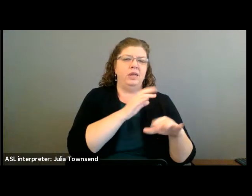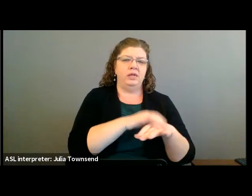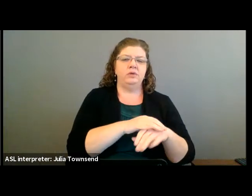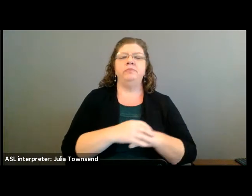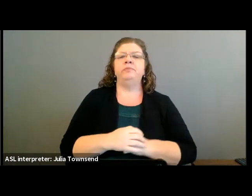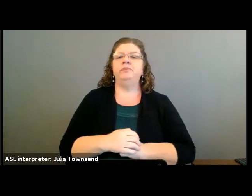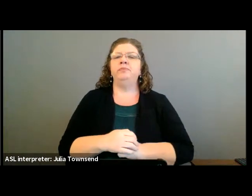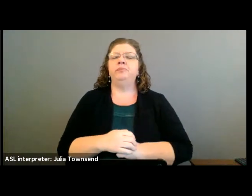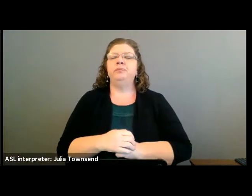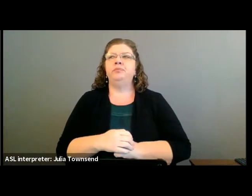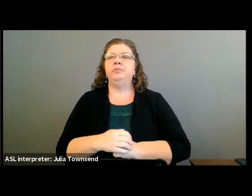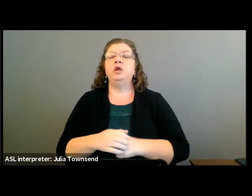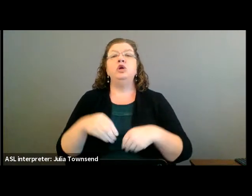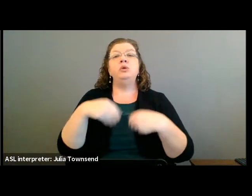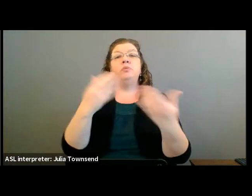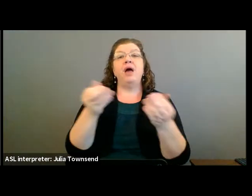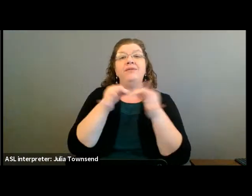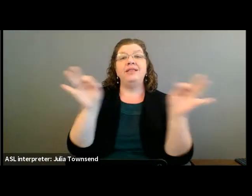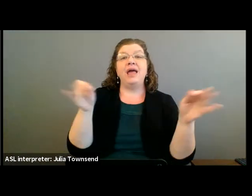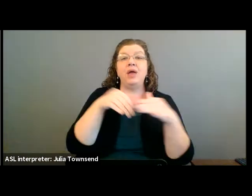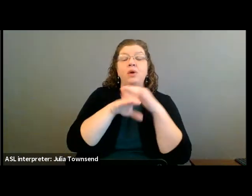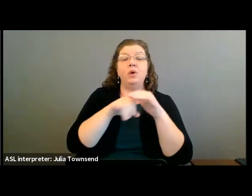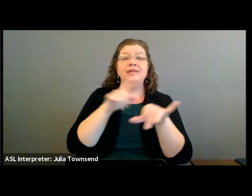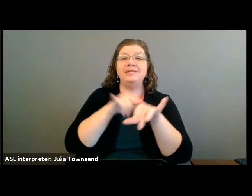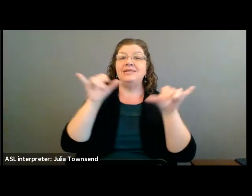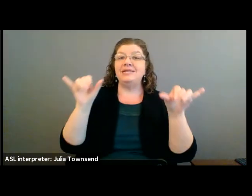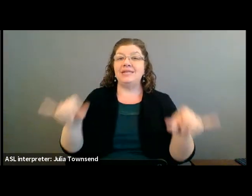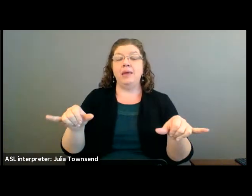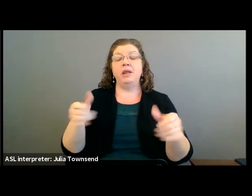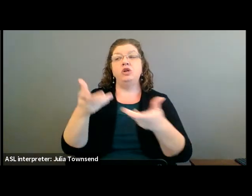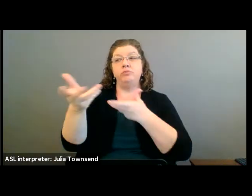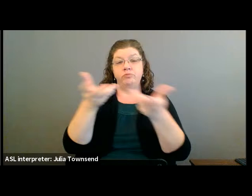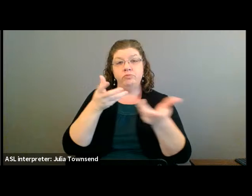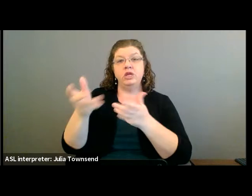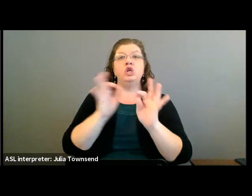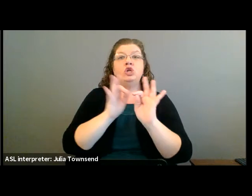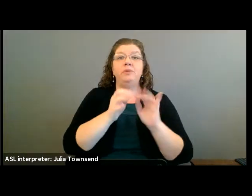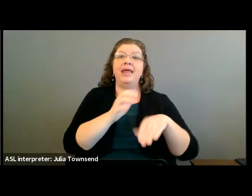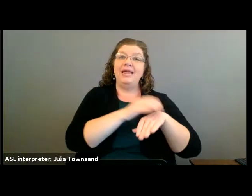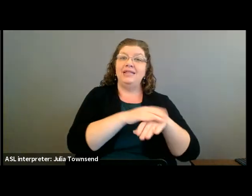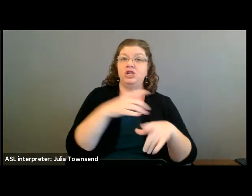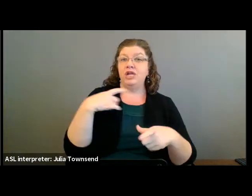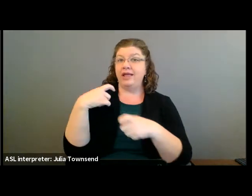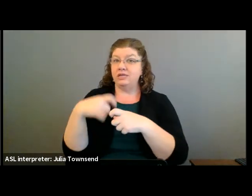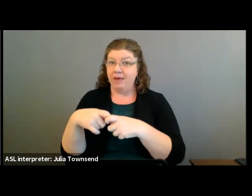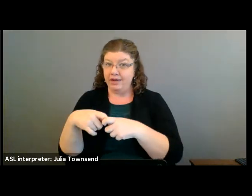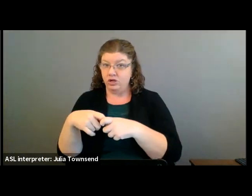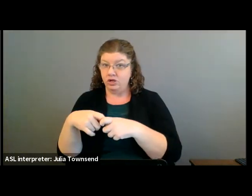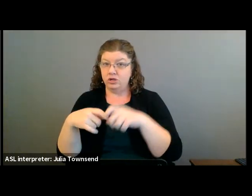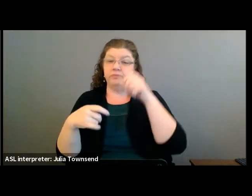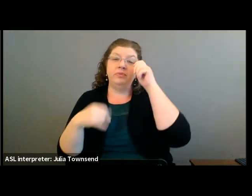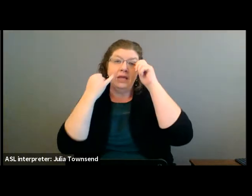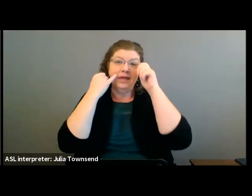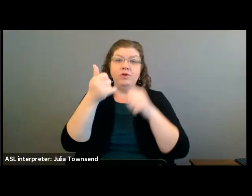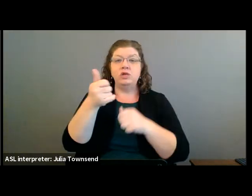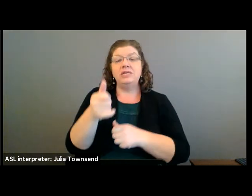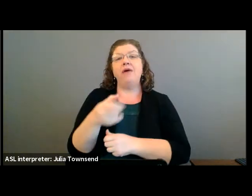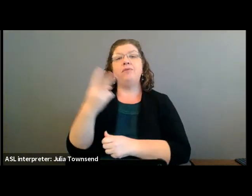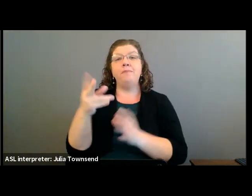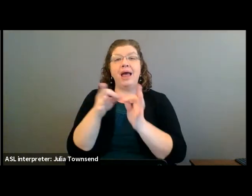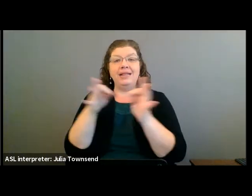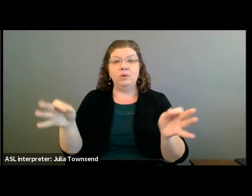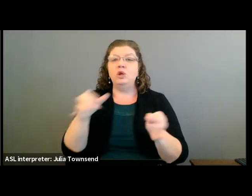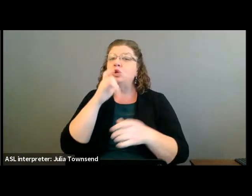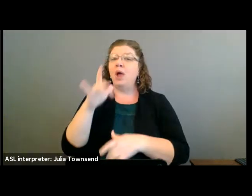language access, we will be providing simultaneous bidirectional interpretation in English and Spanish. If you are bilingual, you do not have to